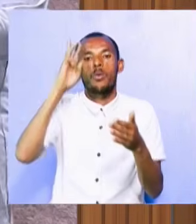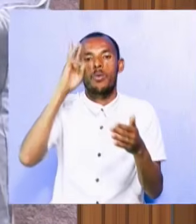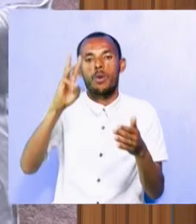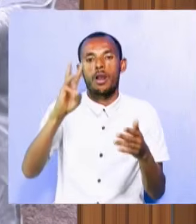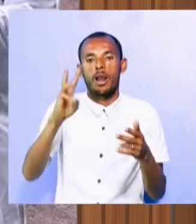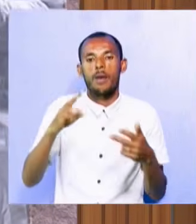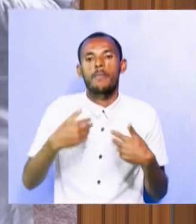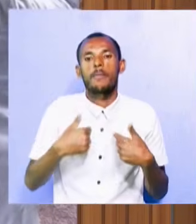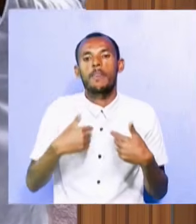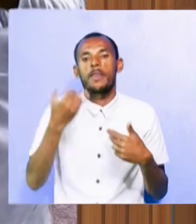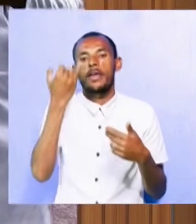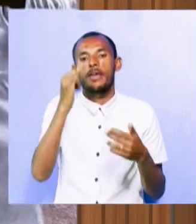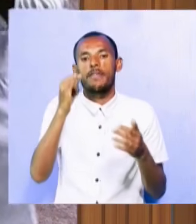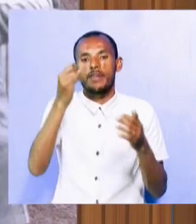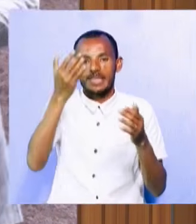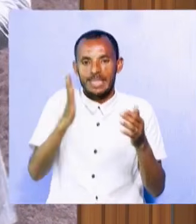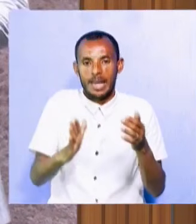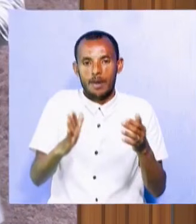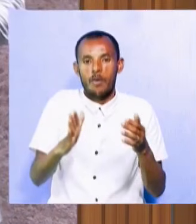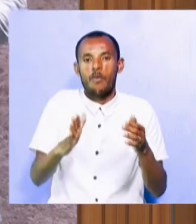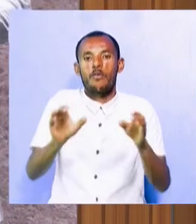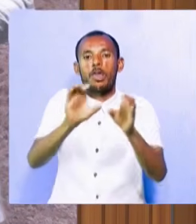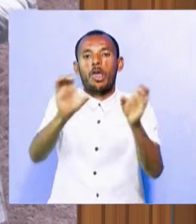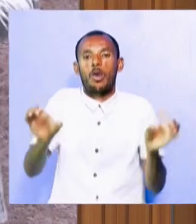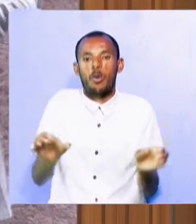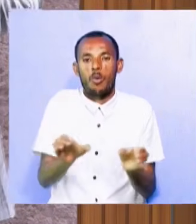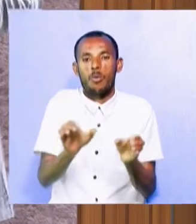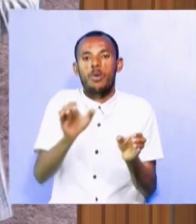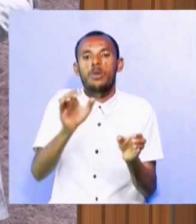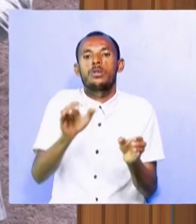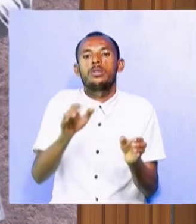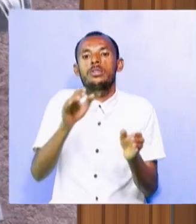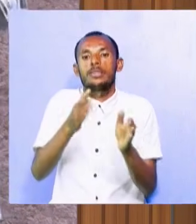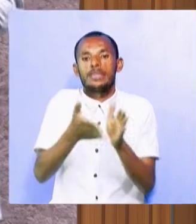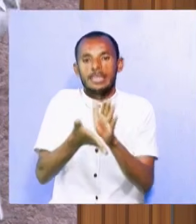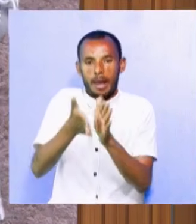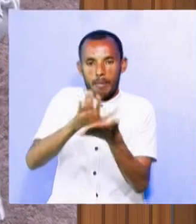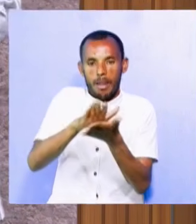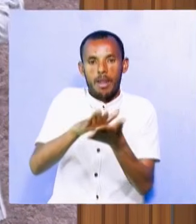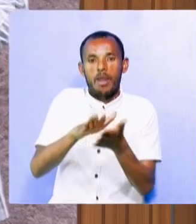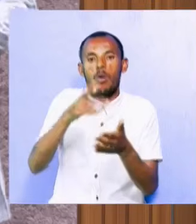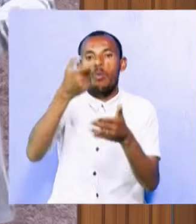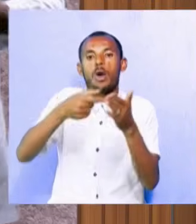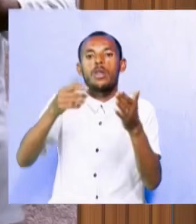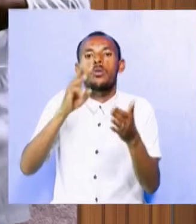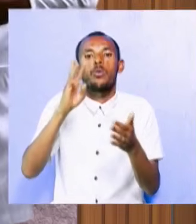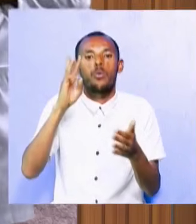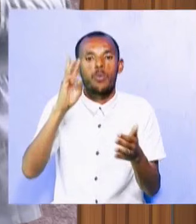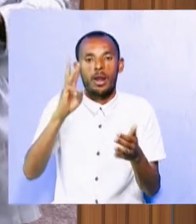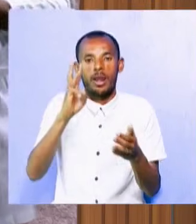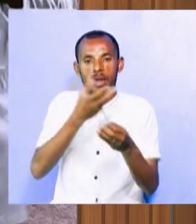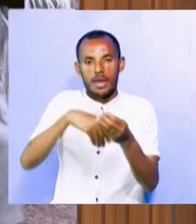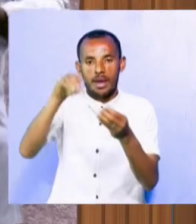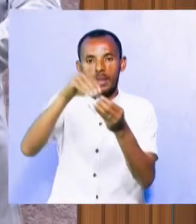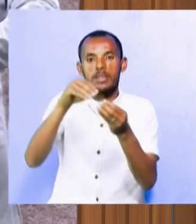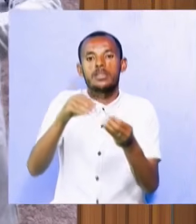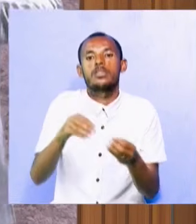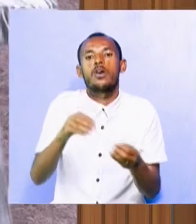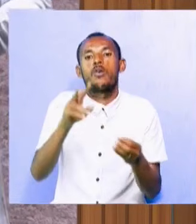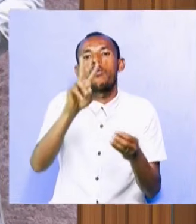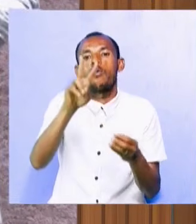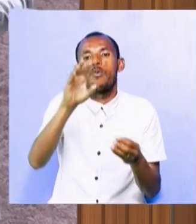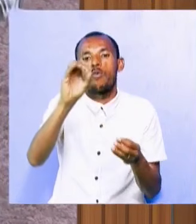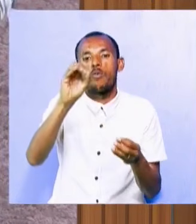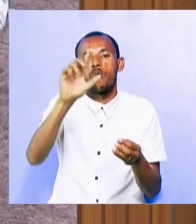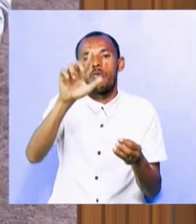the side of a cube is doubled, what will happen for the volume? By how much the volume of